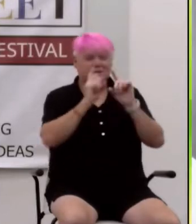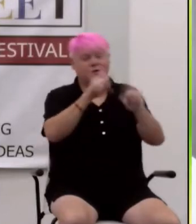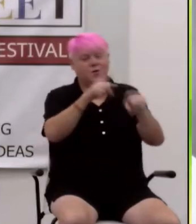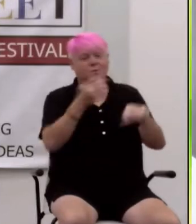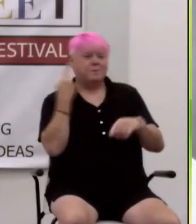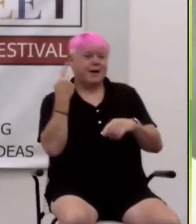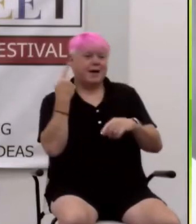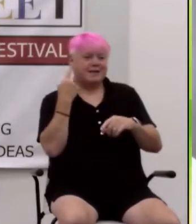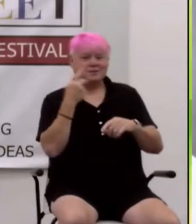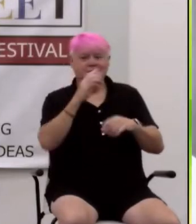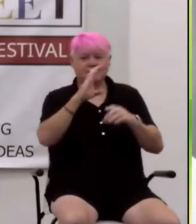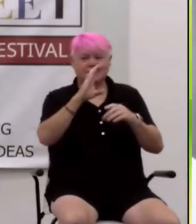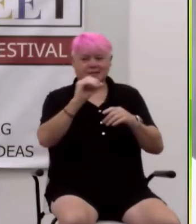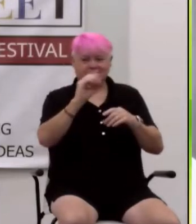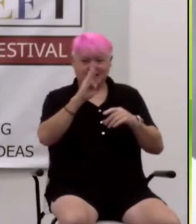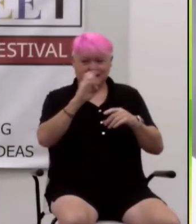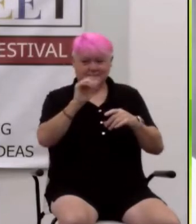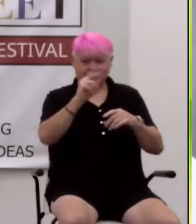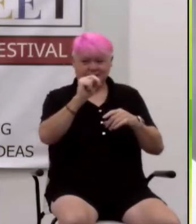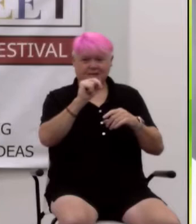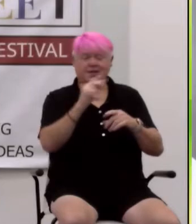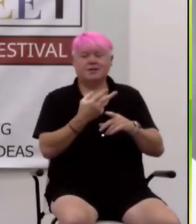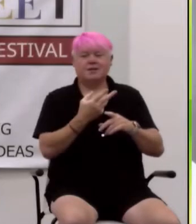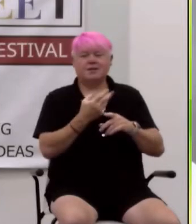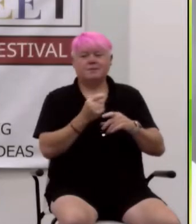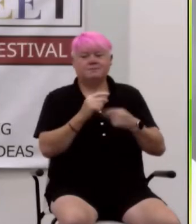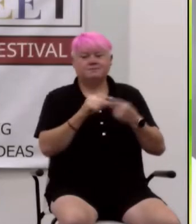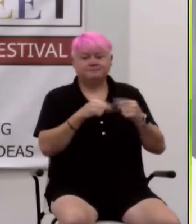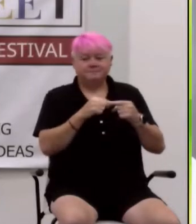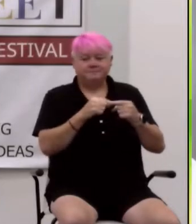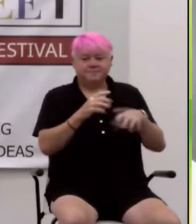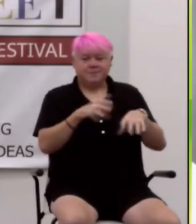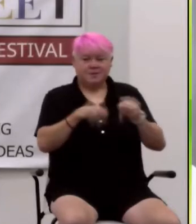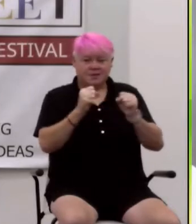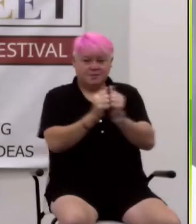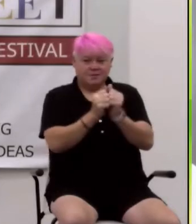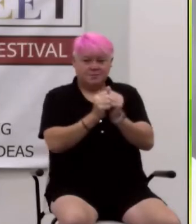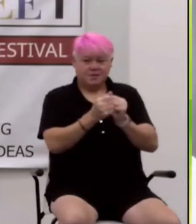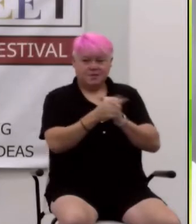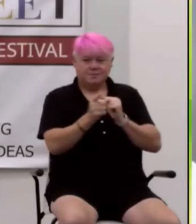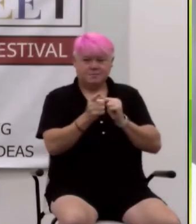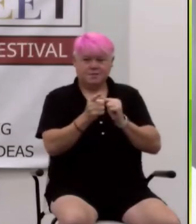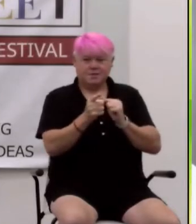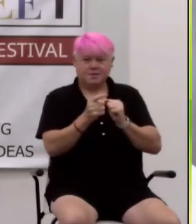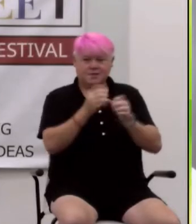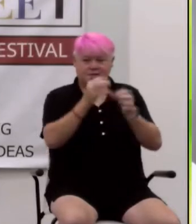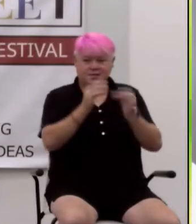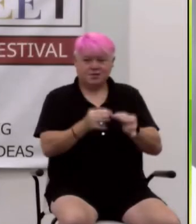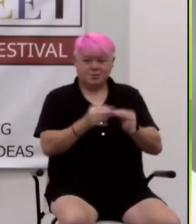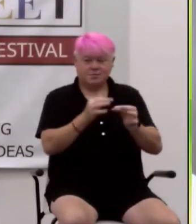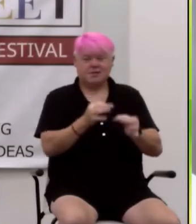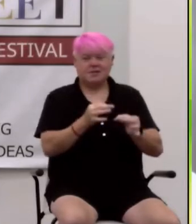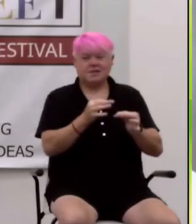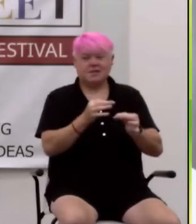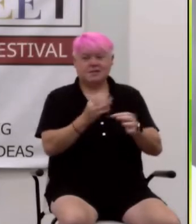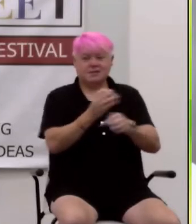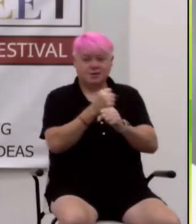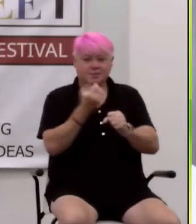woods. When Jack finally breaks free, he takes with him something the nun is determined to get back at any